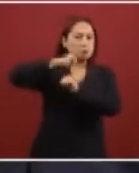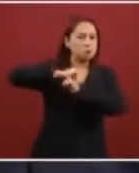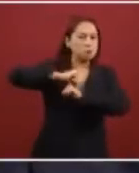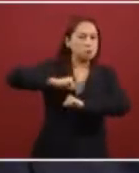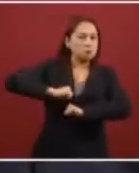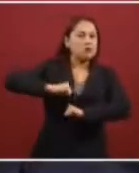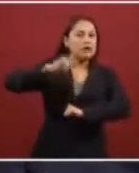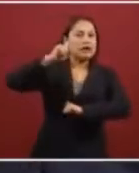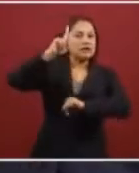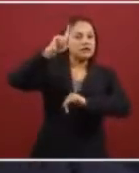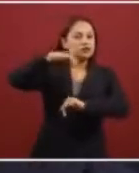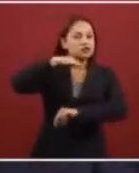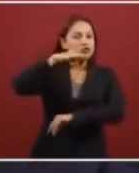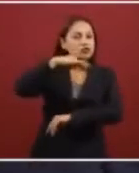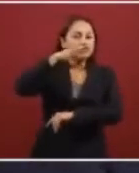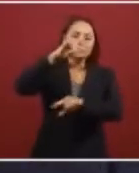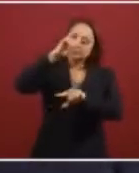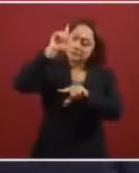give an example y